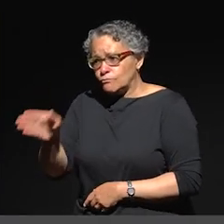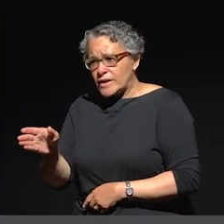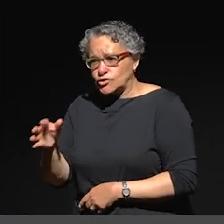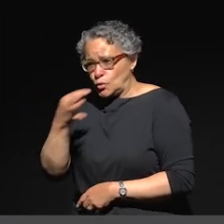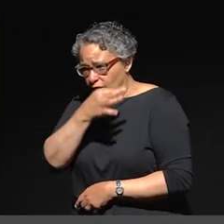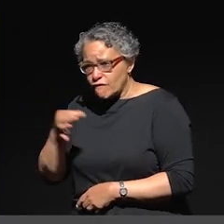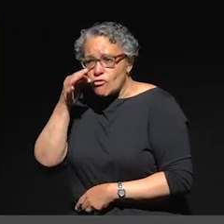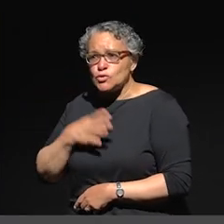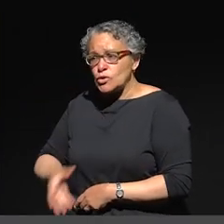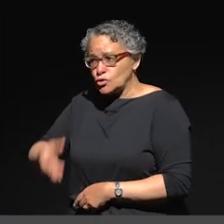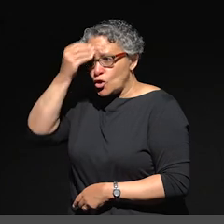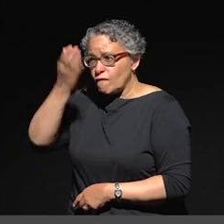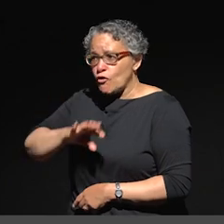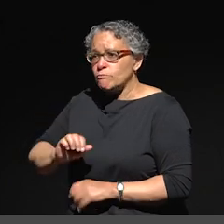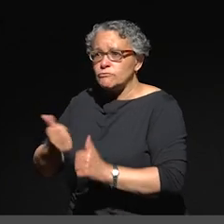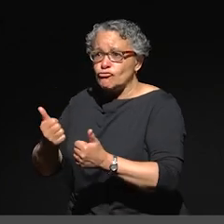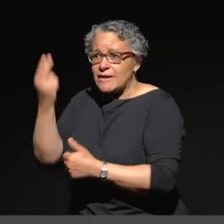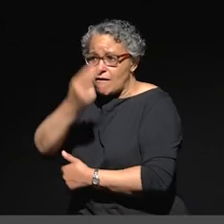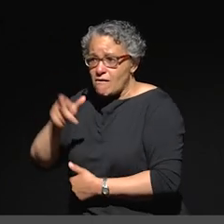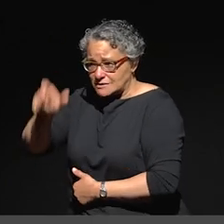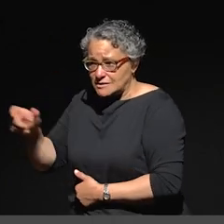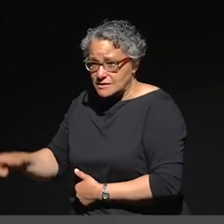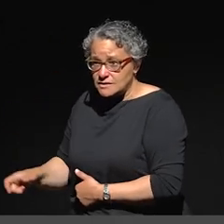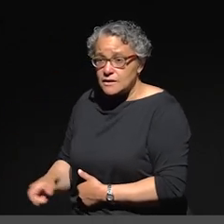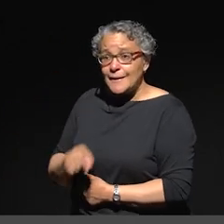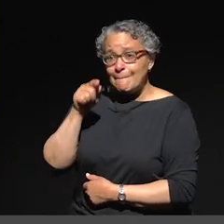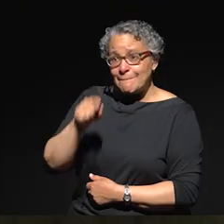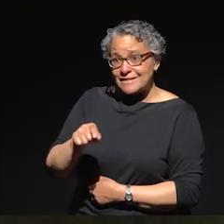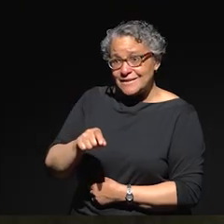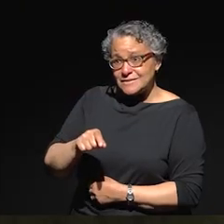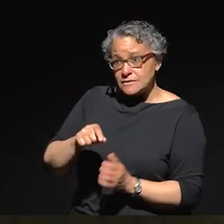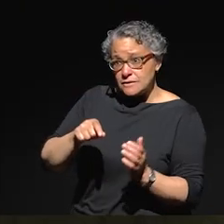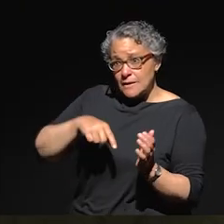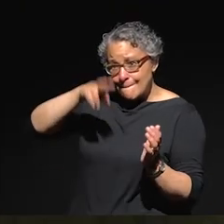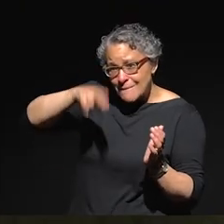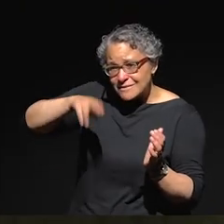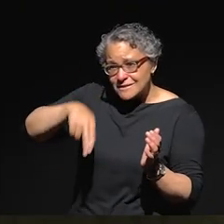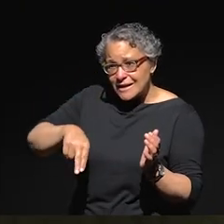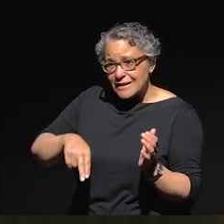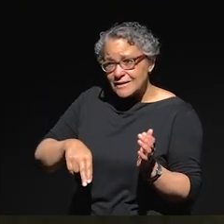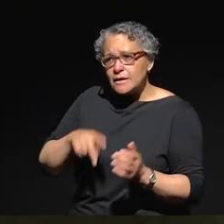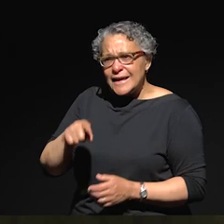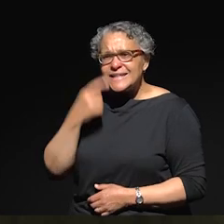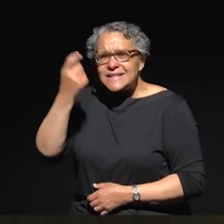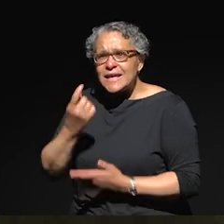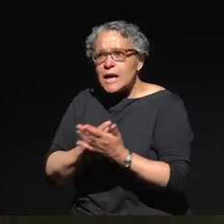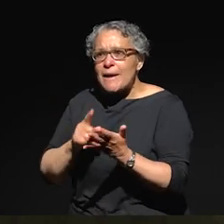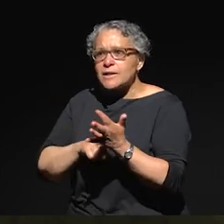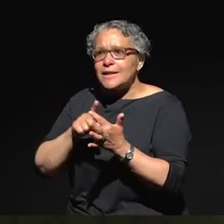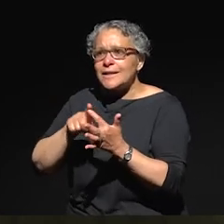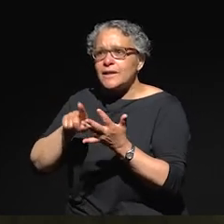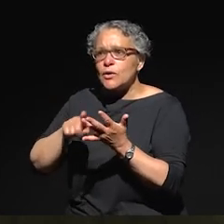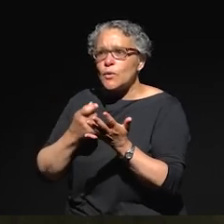and indeed he did. So in this painting, he's looking for the posture of her He's looking at Leonardo. Leonardo is in